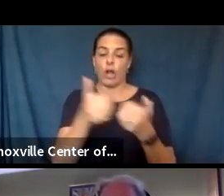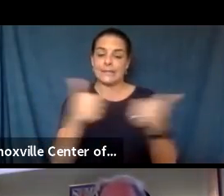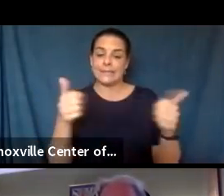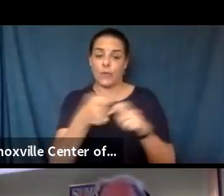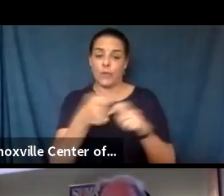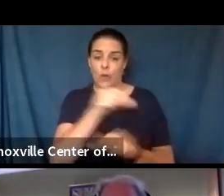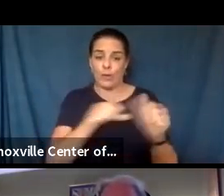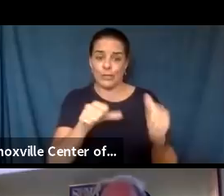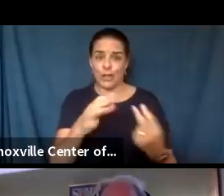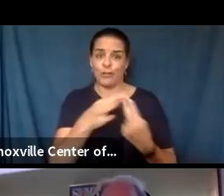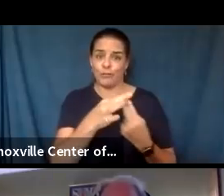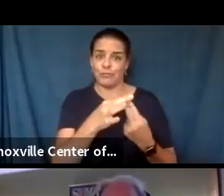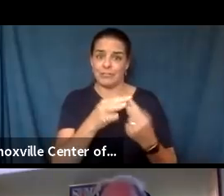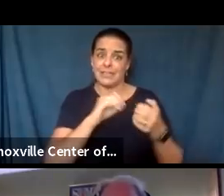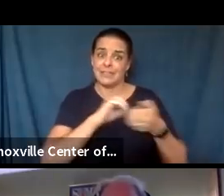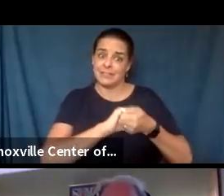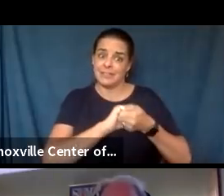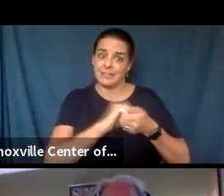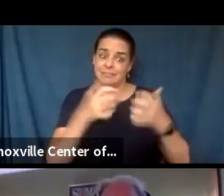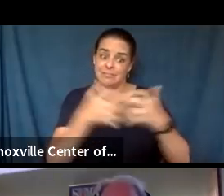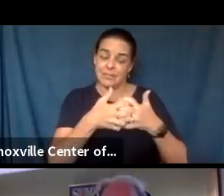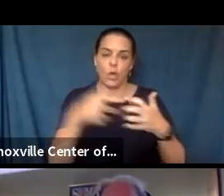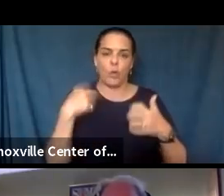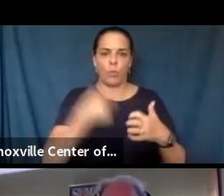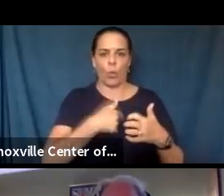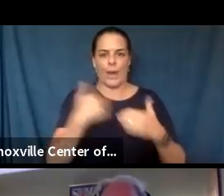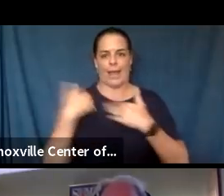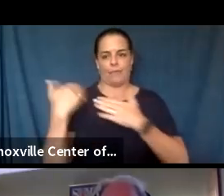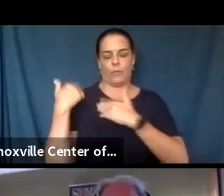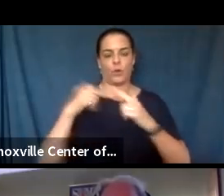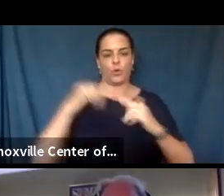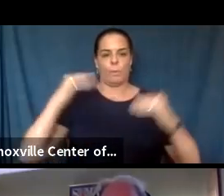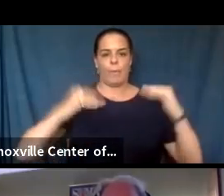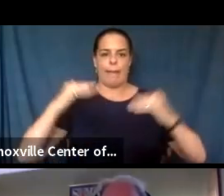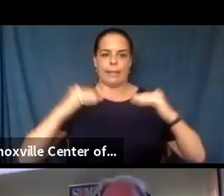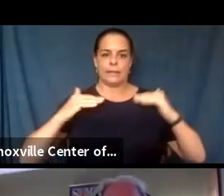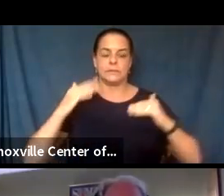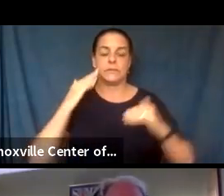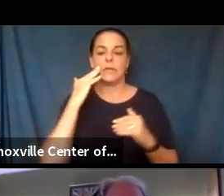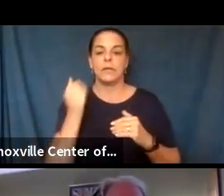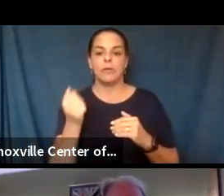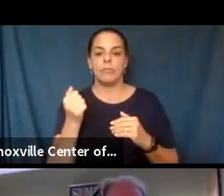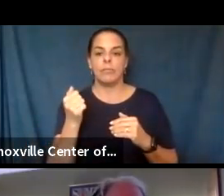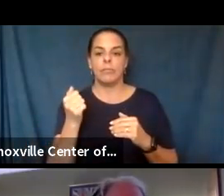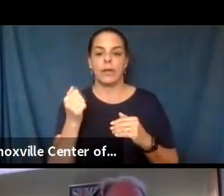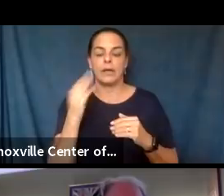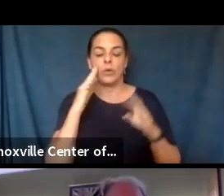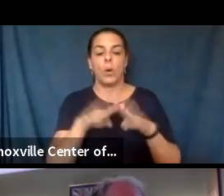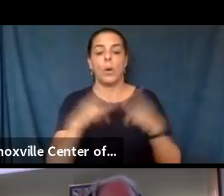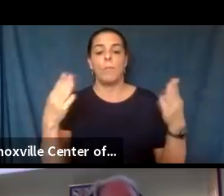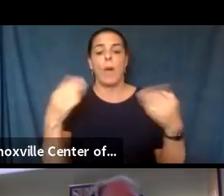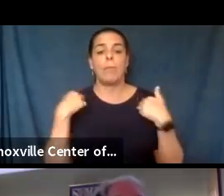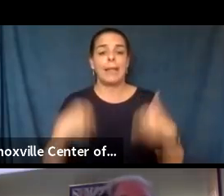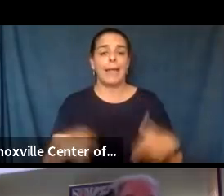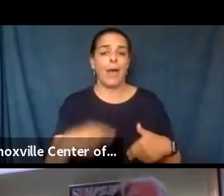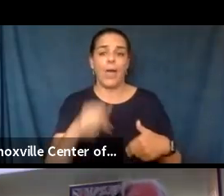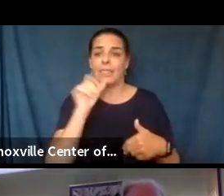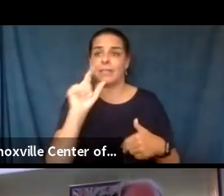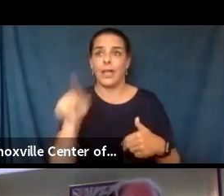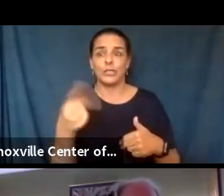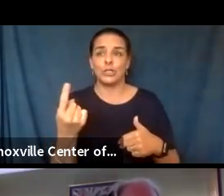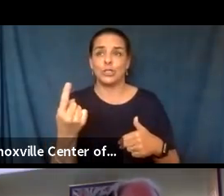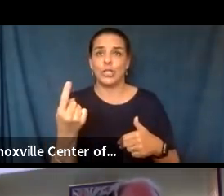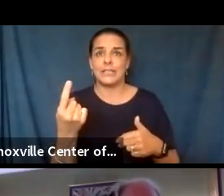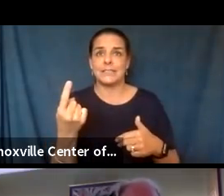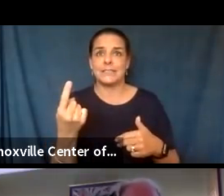but we're tasked with balancing them, because, you know, public health is not just, you